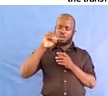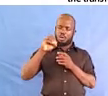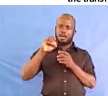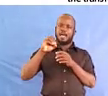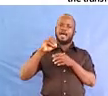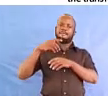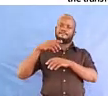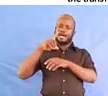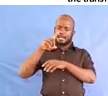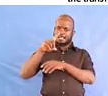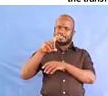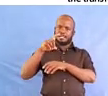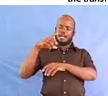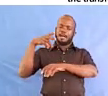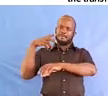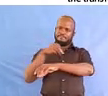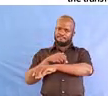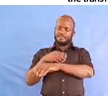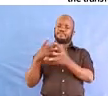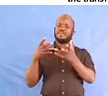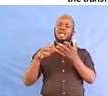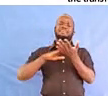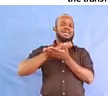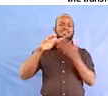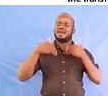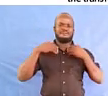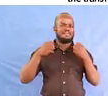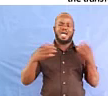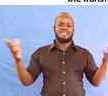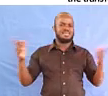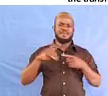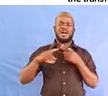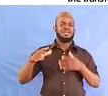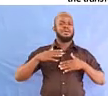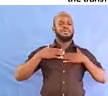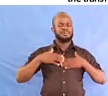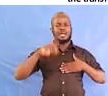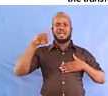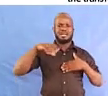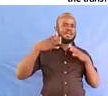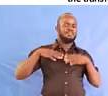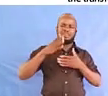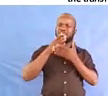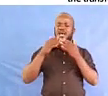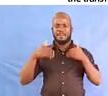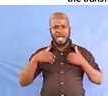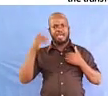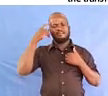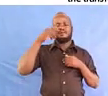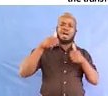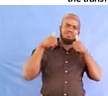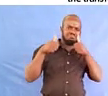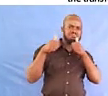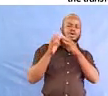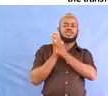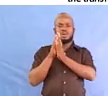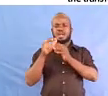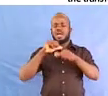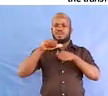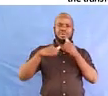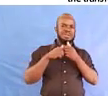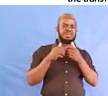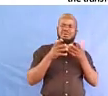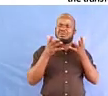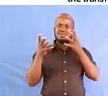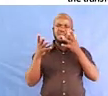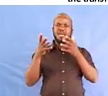the oral poliovirus vaccine transmission theory, which has no basis in fact, but it satisfies the need some people have for